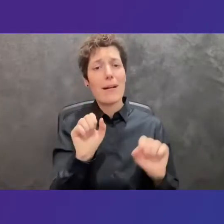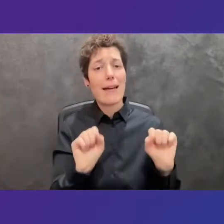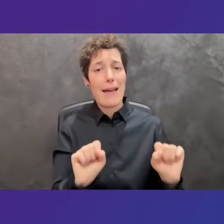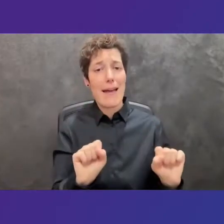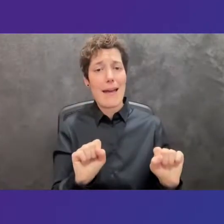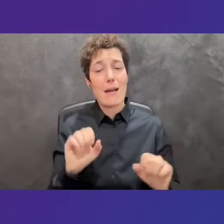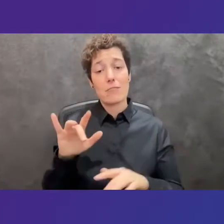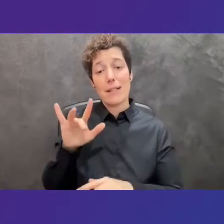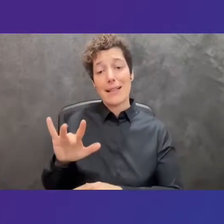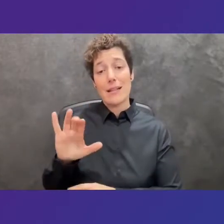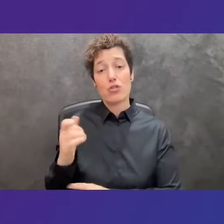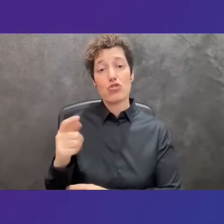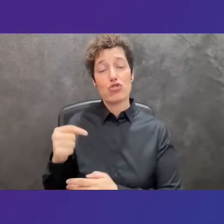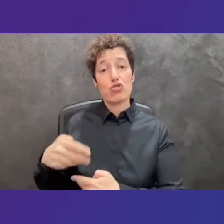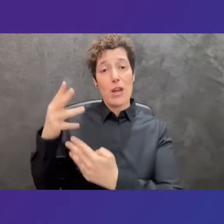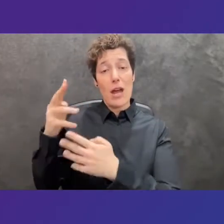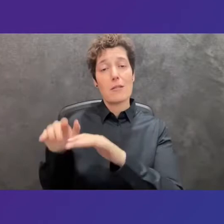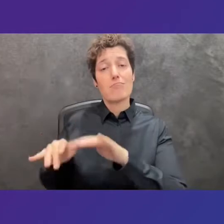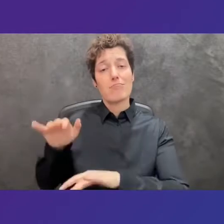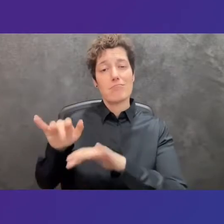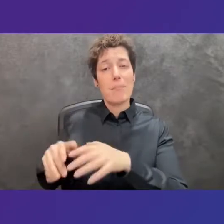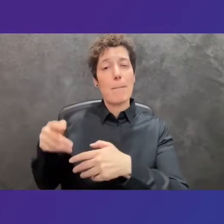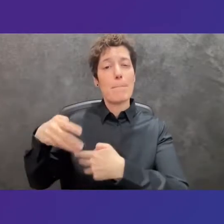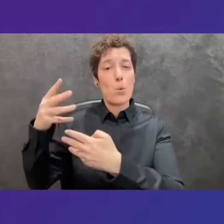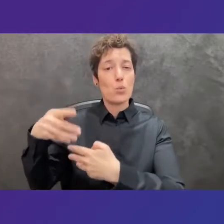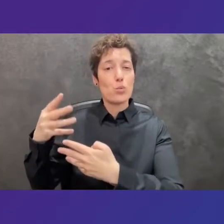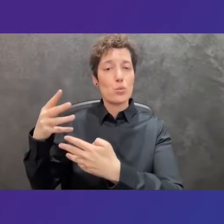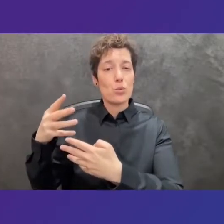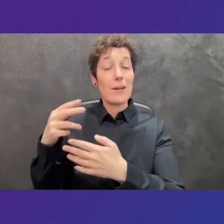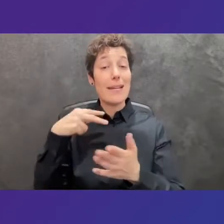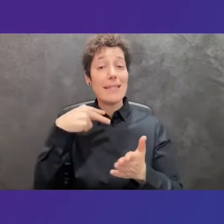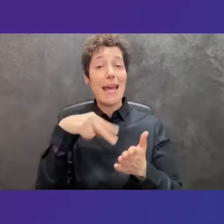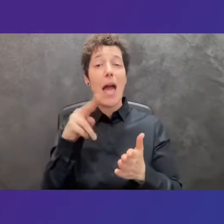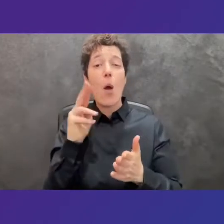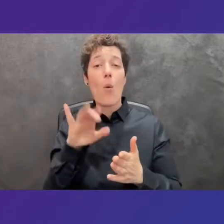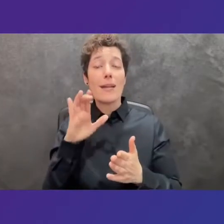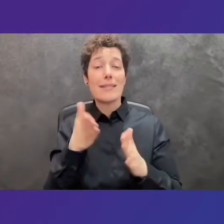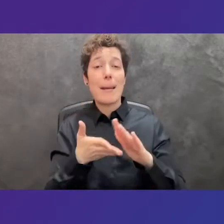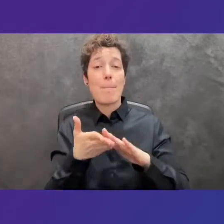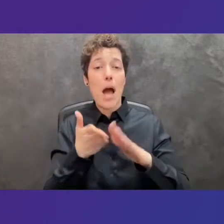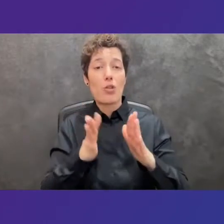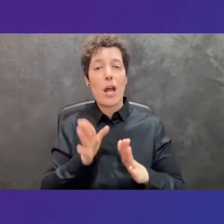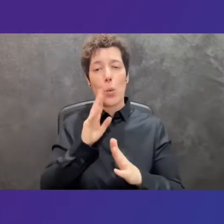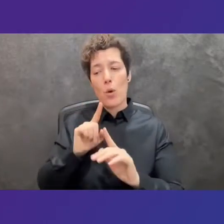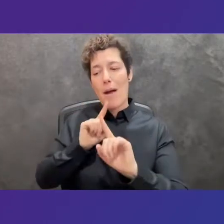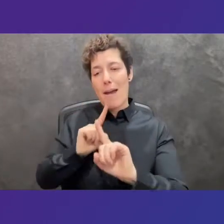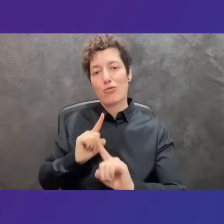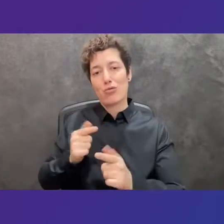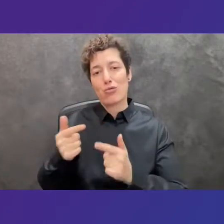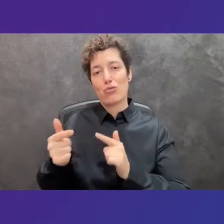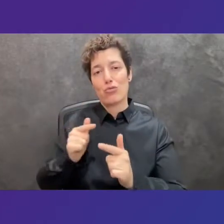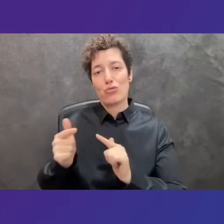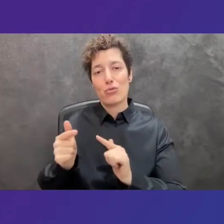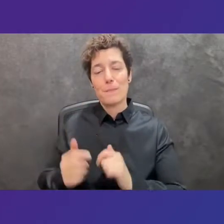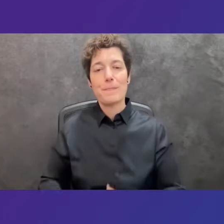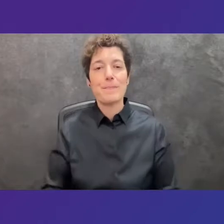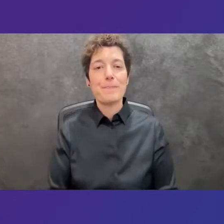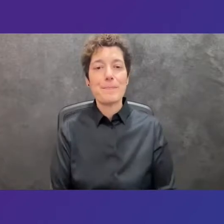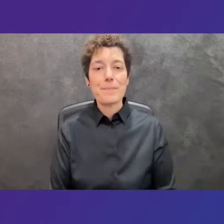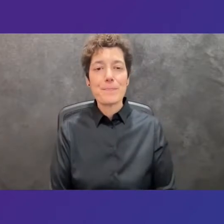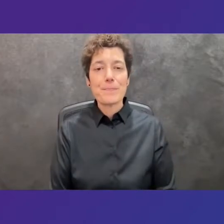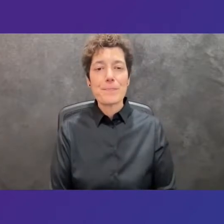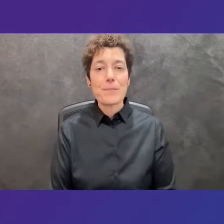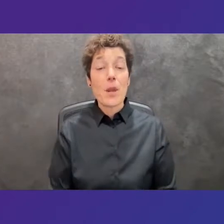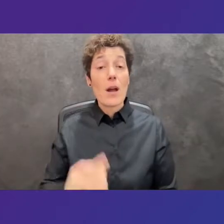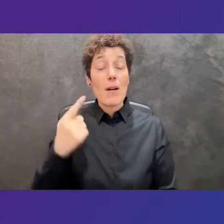room. Dance NYC moderators will be interacting with you there. For this session, the panelists have decided to